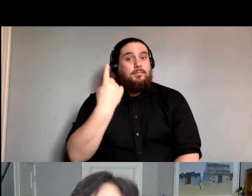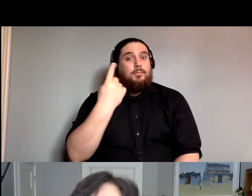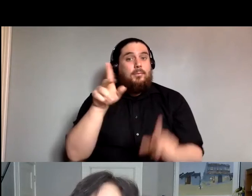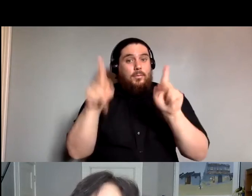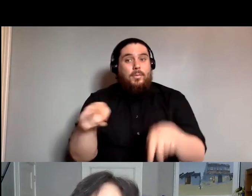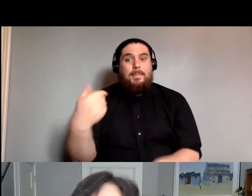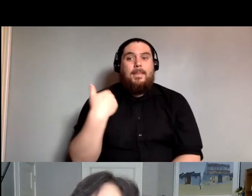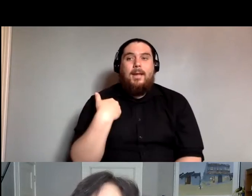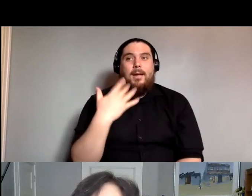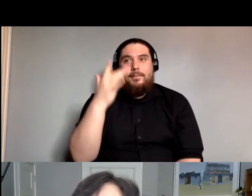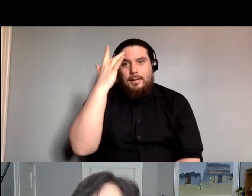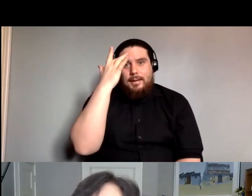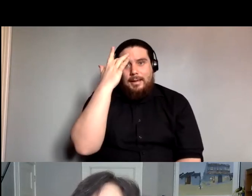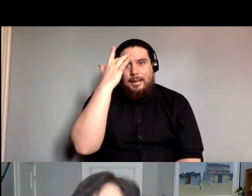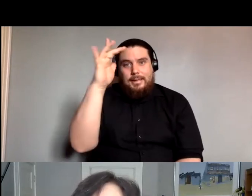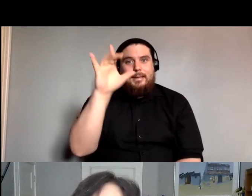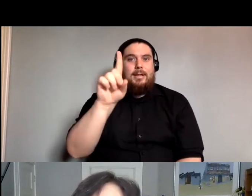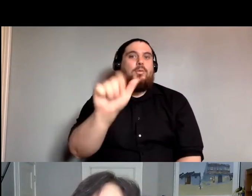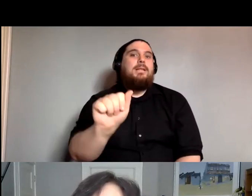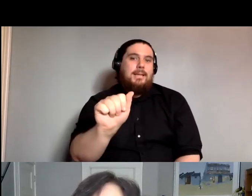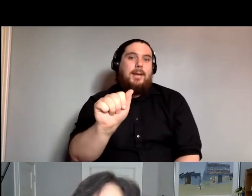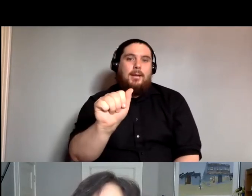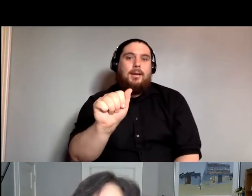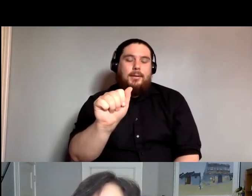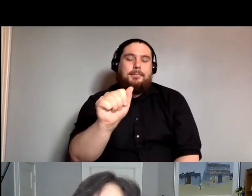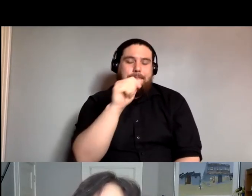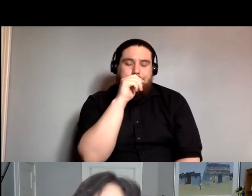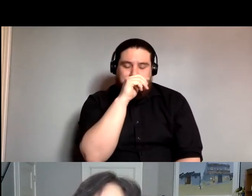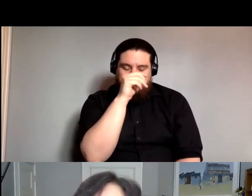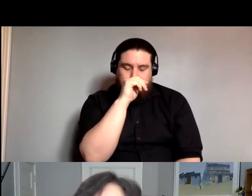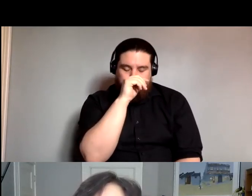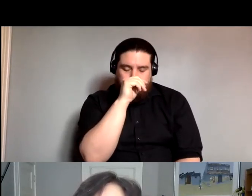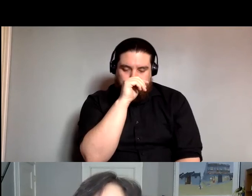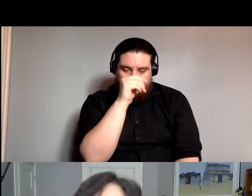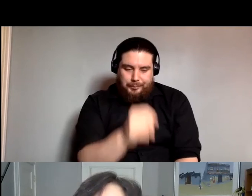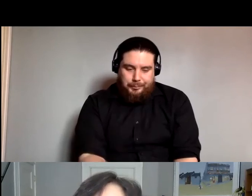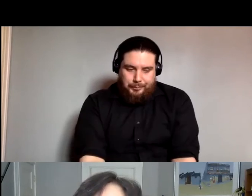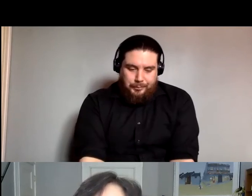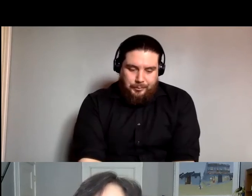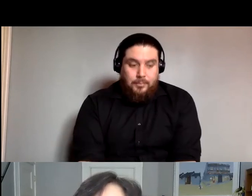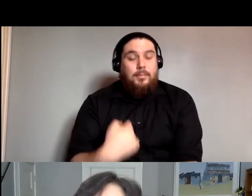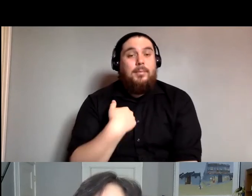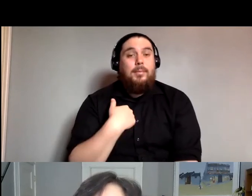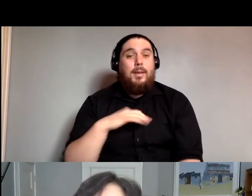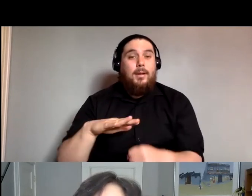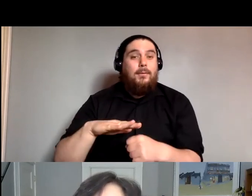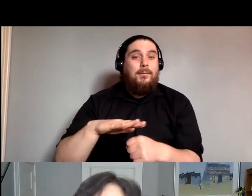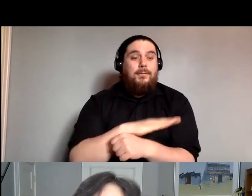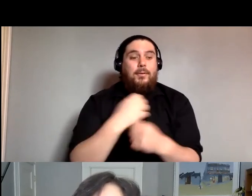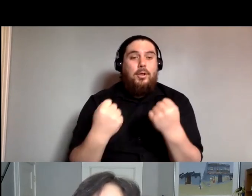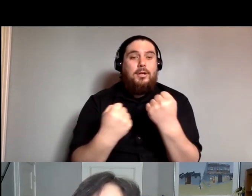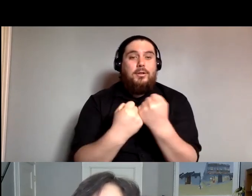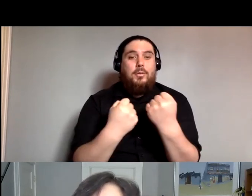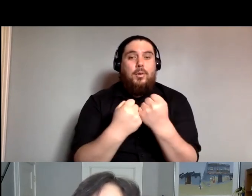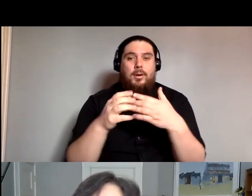having an intellectual disability. So I fully support flexibility in the